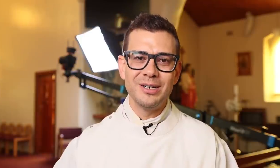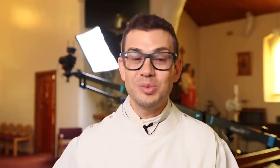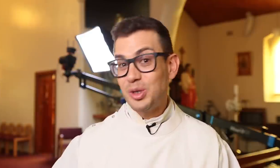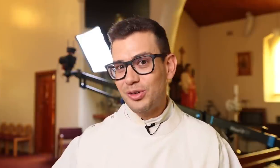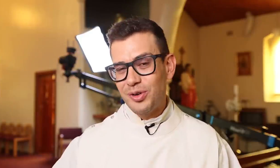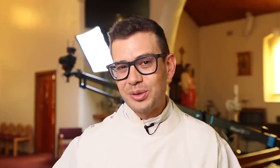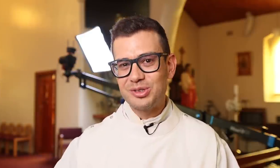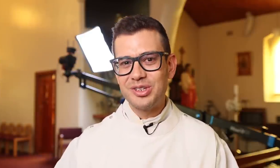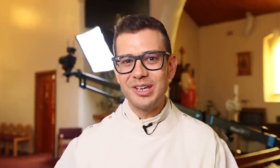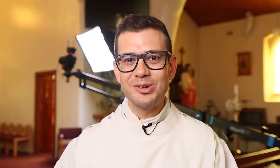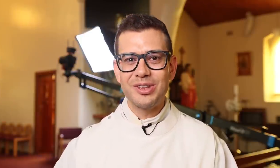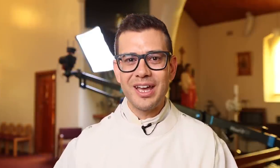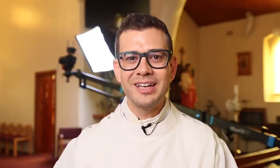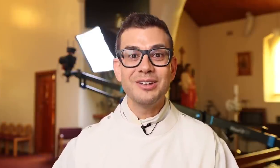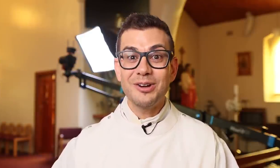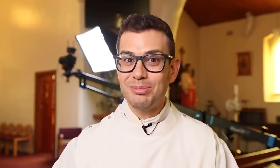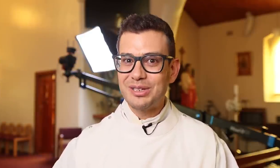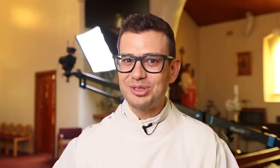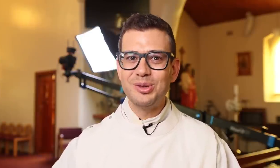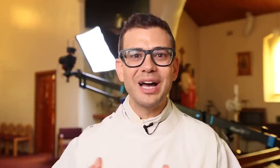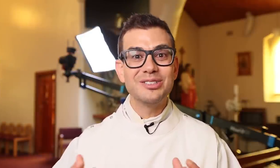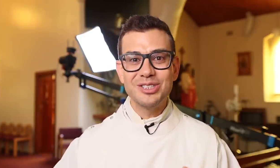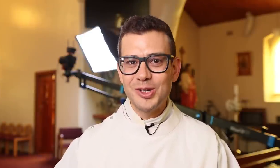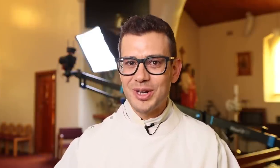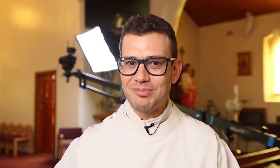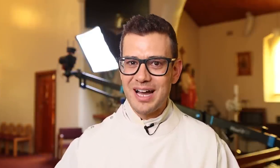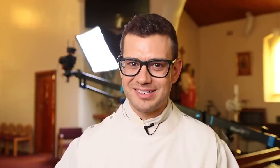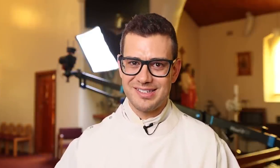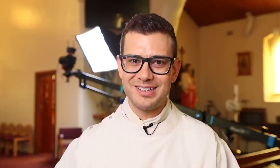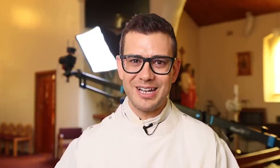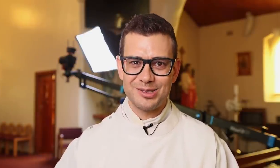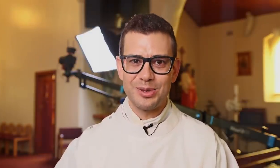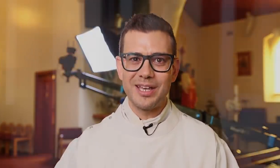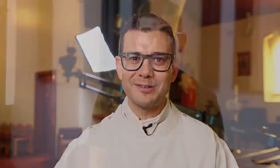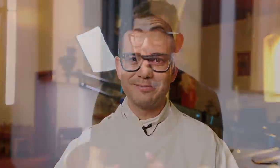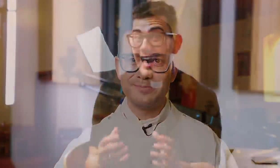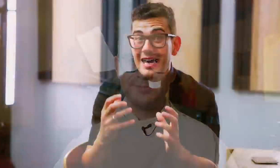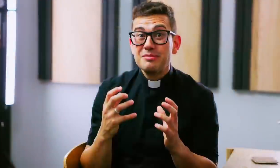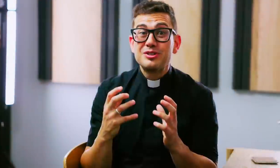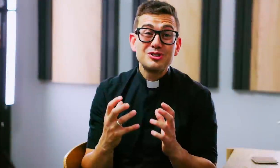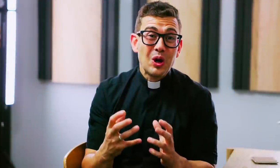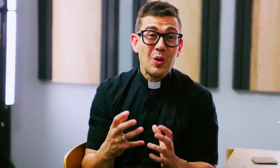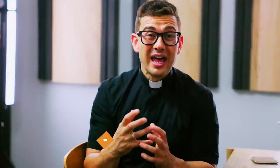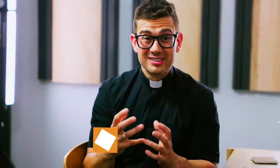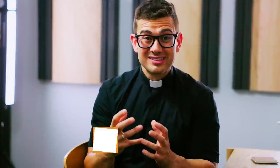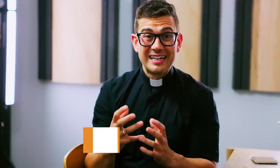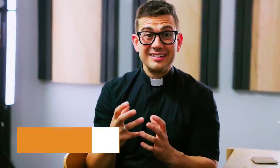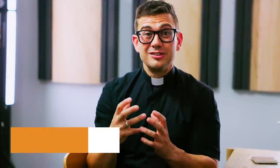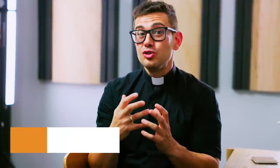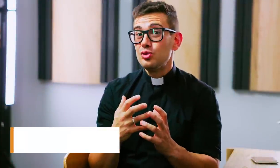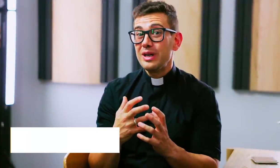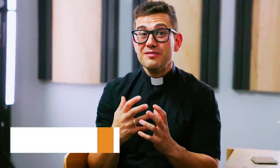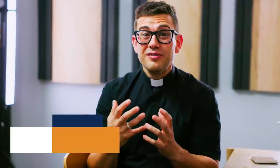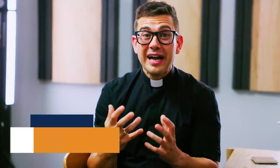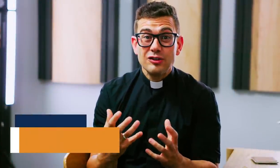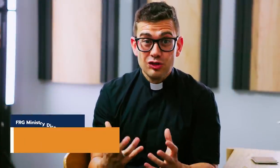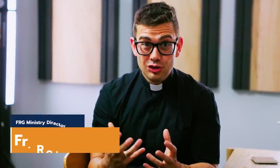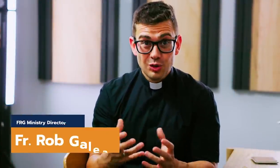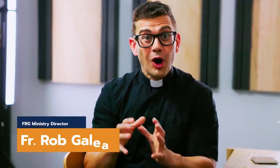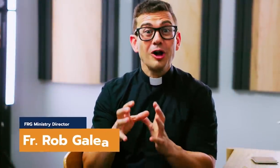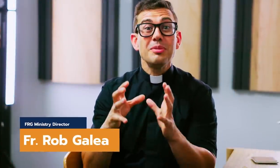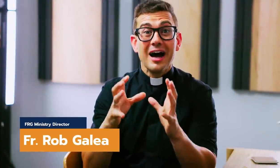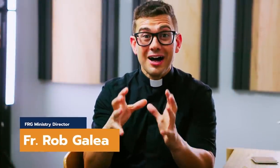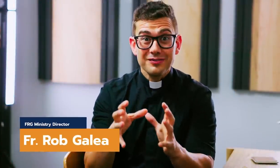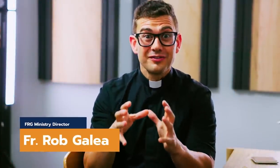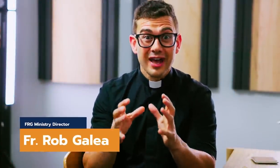catholicinfluencerssummit.org. We look forward to seeing you there. God bless you, and see you at Mass next week. I am so excited to invite